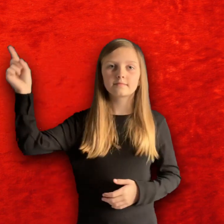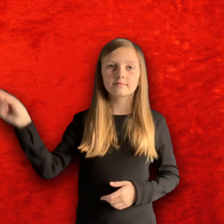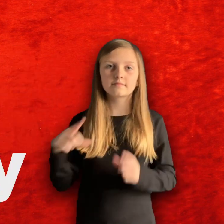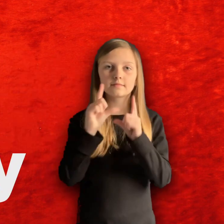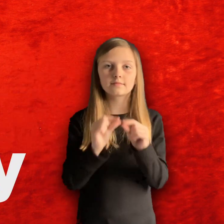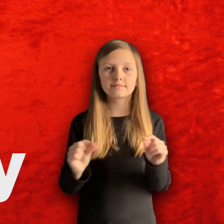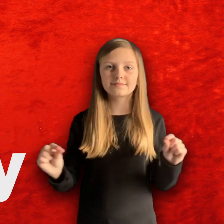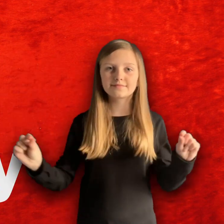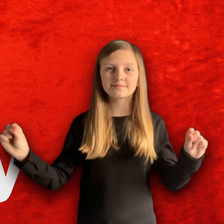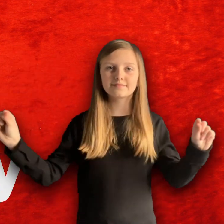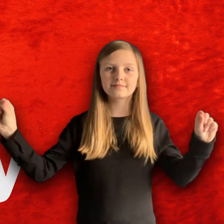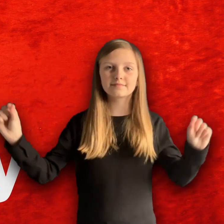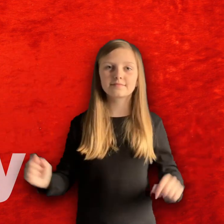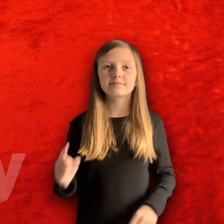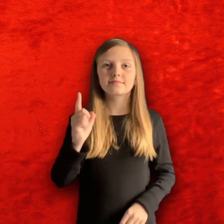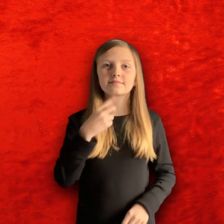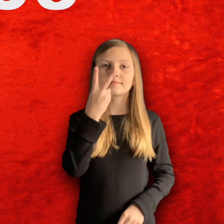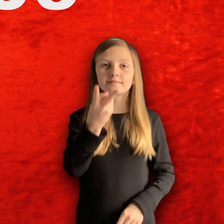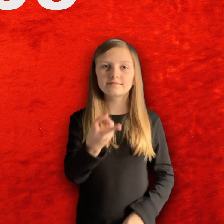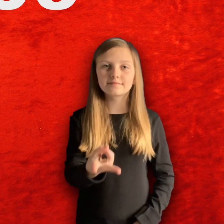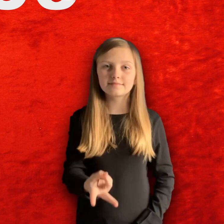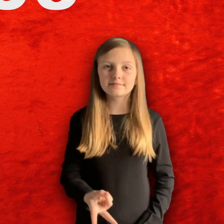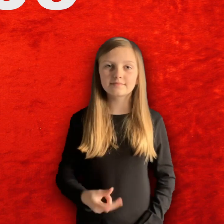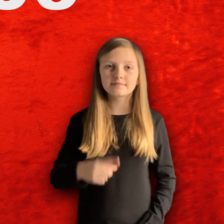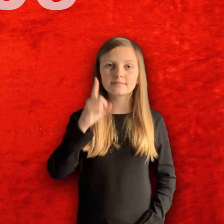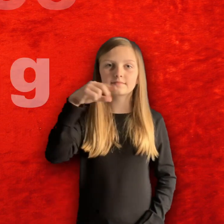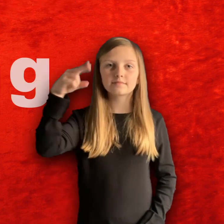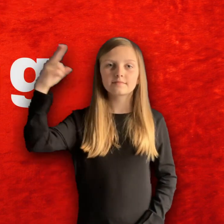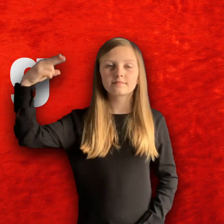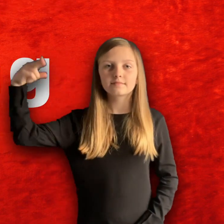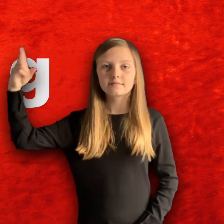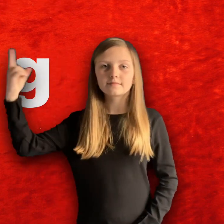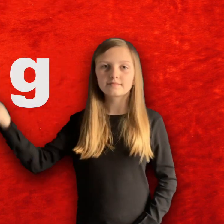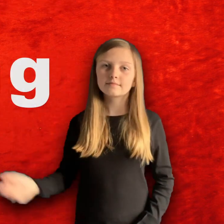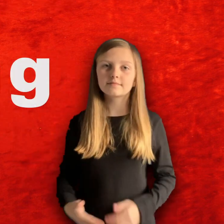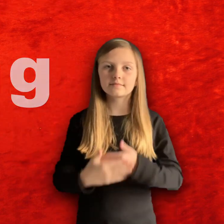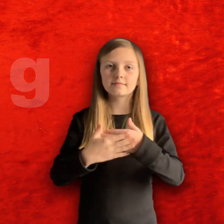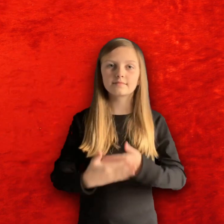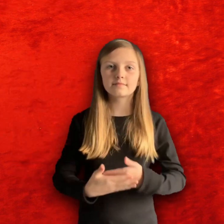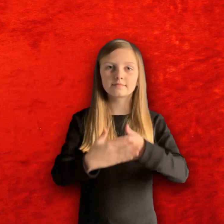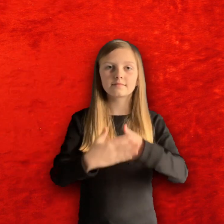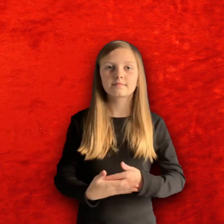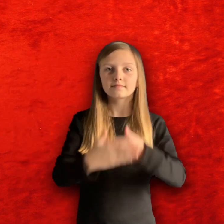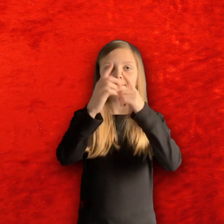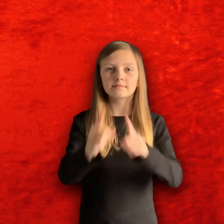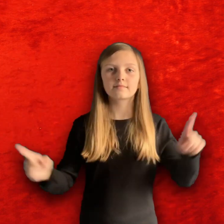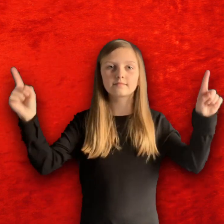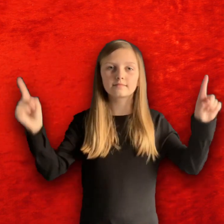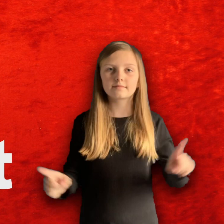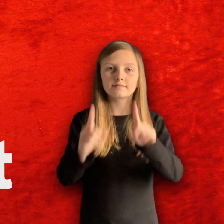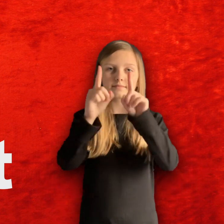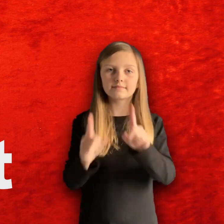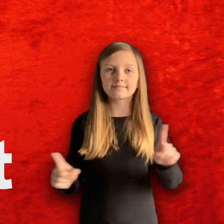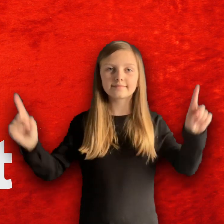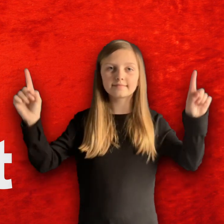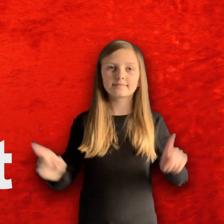sing in harmony One voice, one song, together we all feel